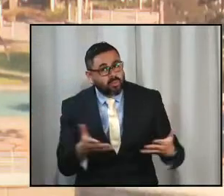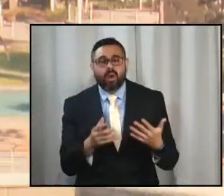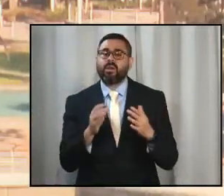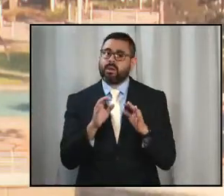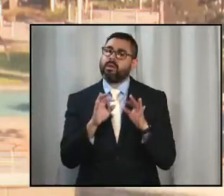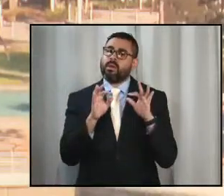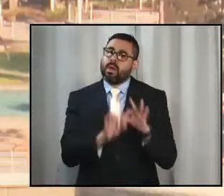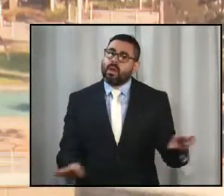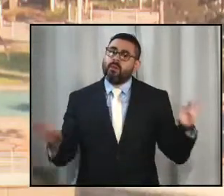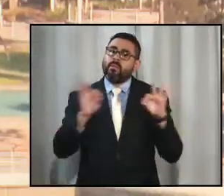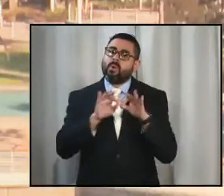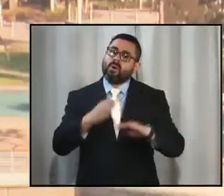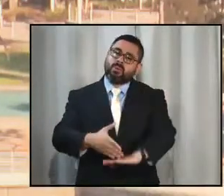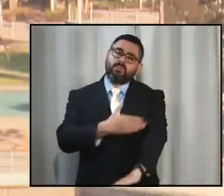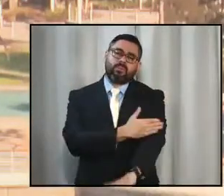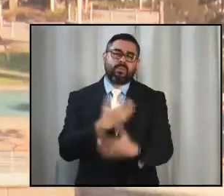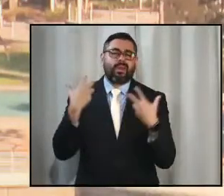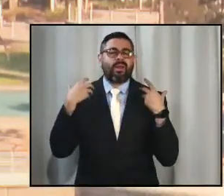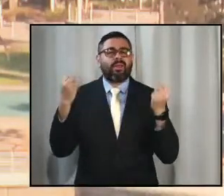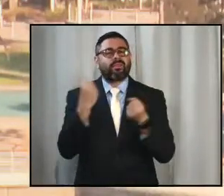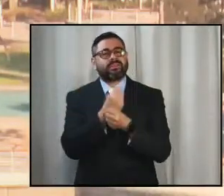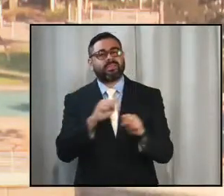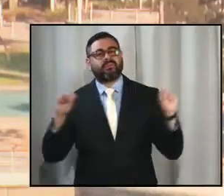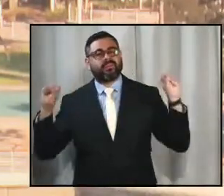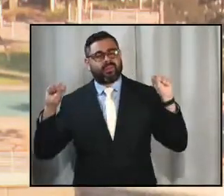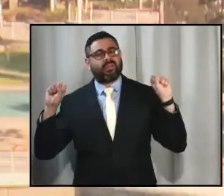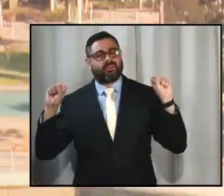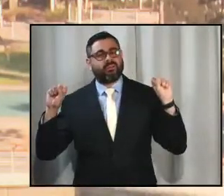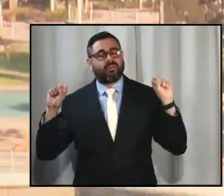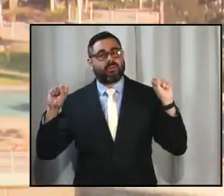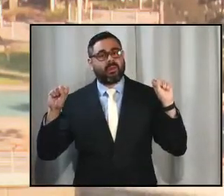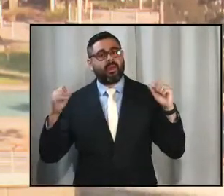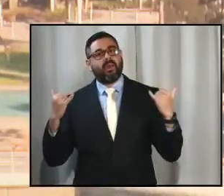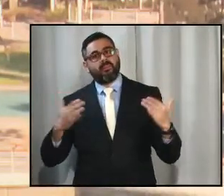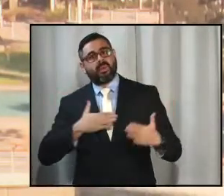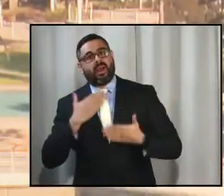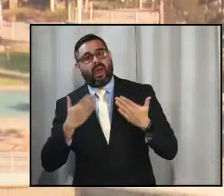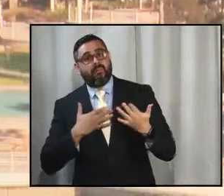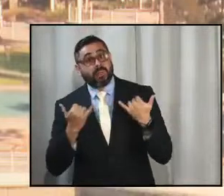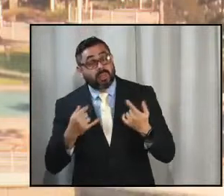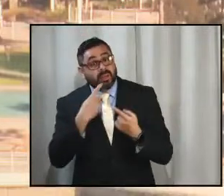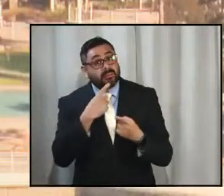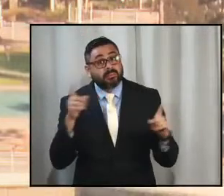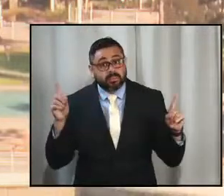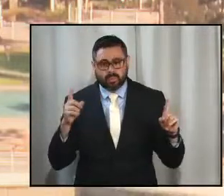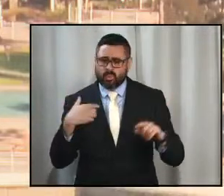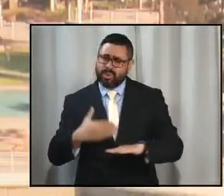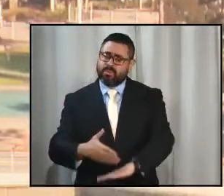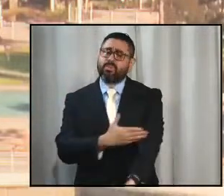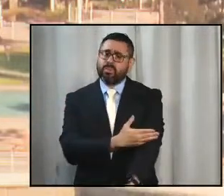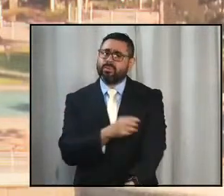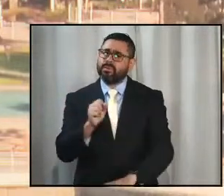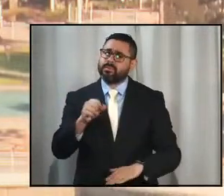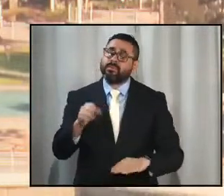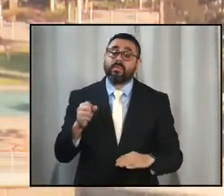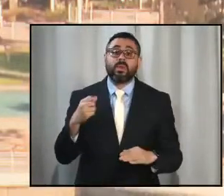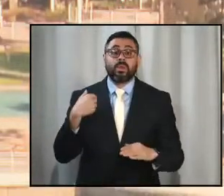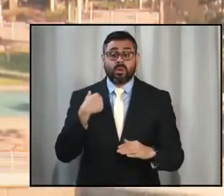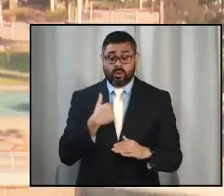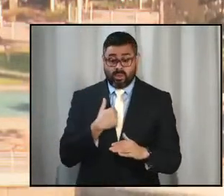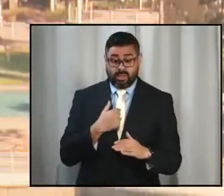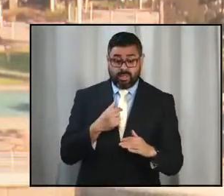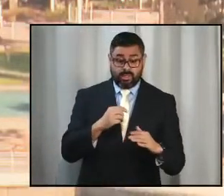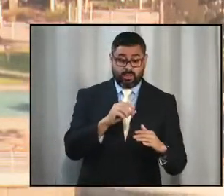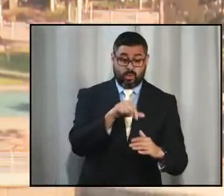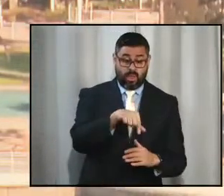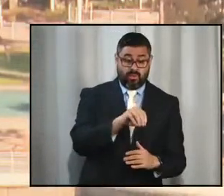overall public safety for our entire community. Today, I'm pleased to announce that we're making strides in this area, and we've doubled our Quality of Life team.